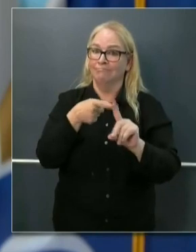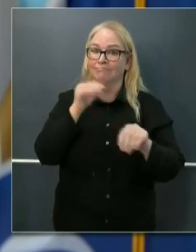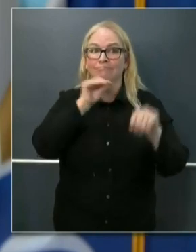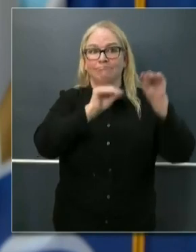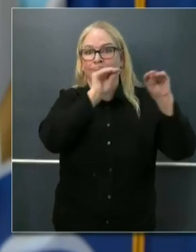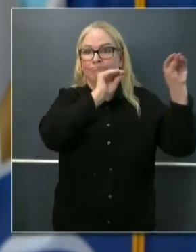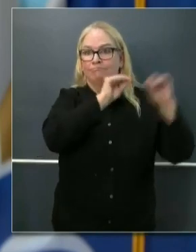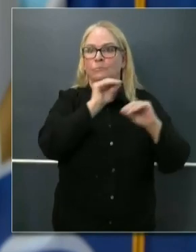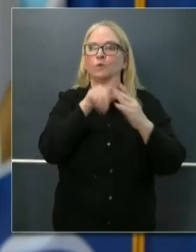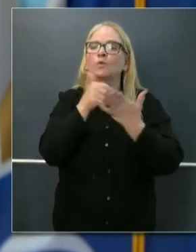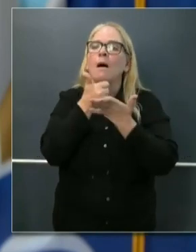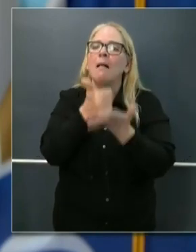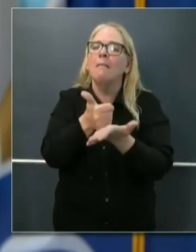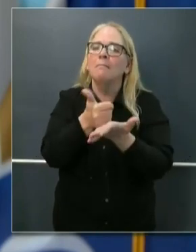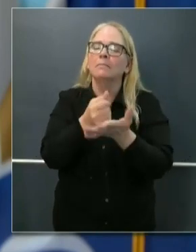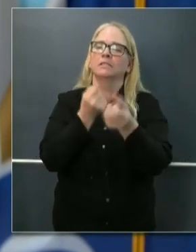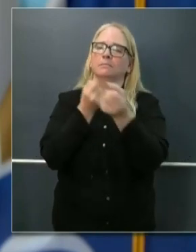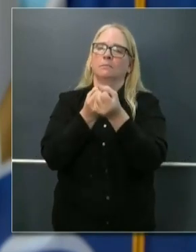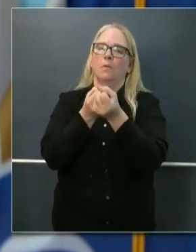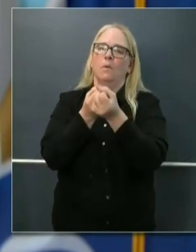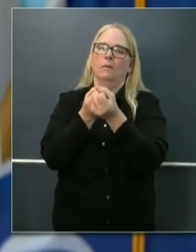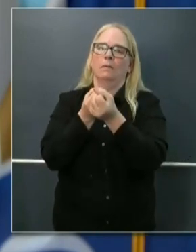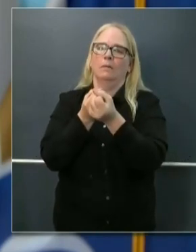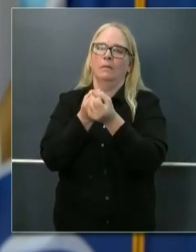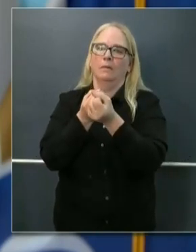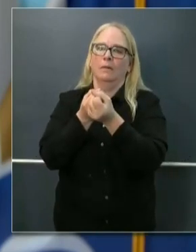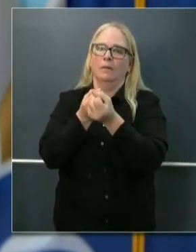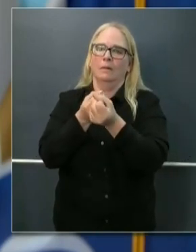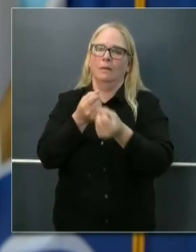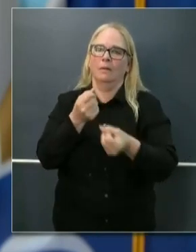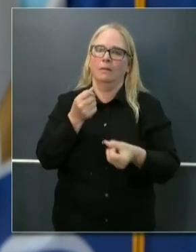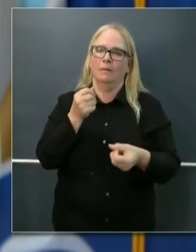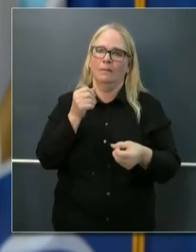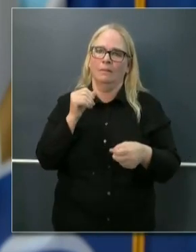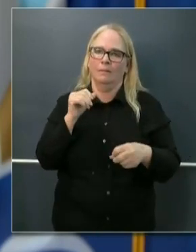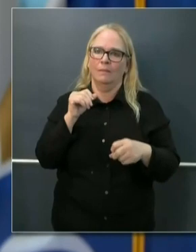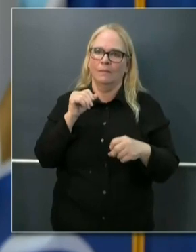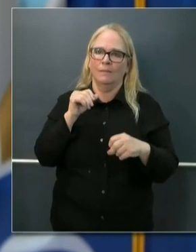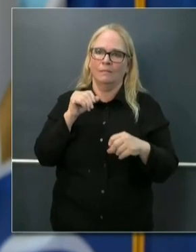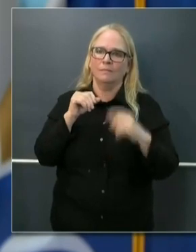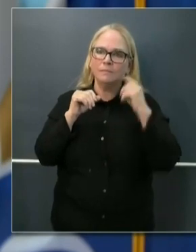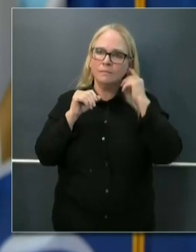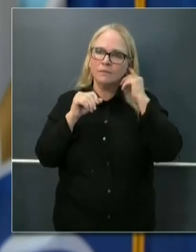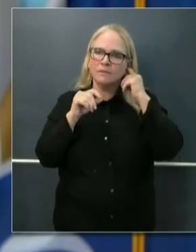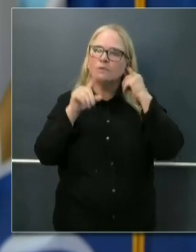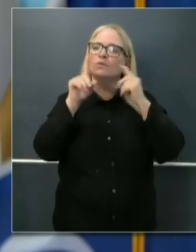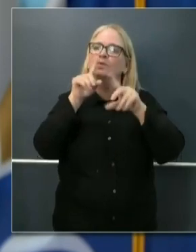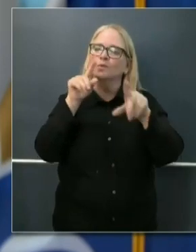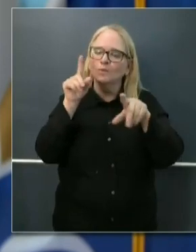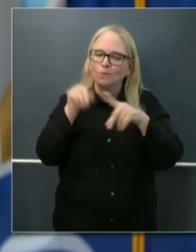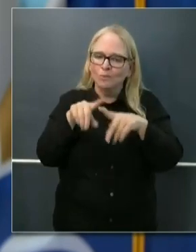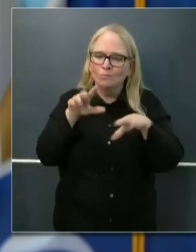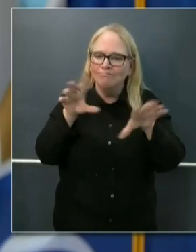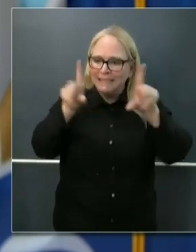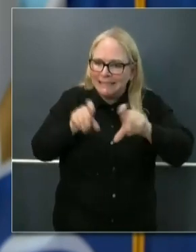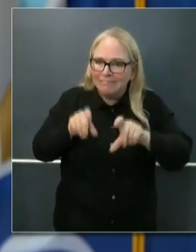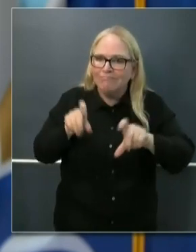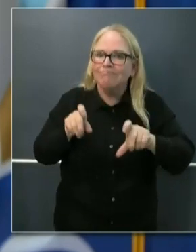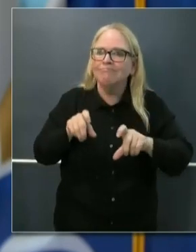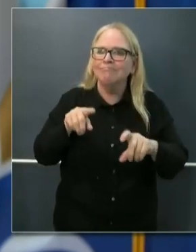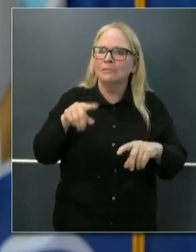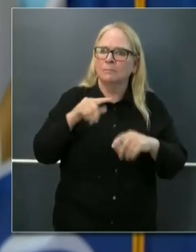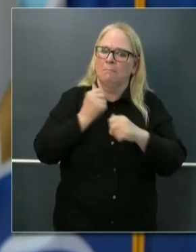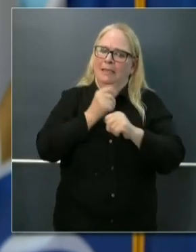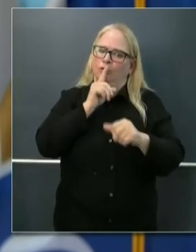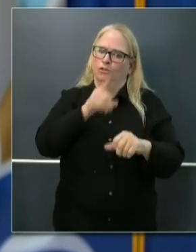teams was to help support the efforts to isolate, conduct tests, and to make sure that we're sharing best